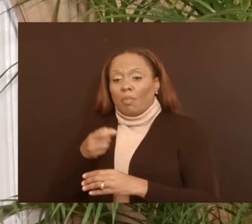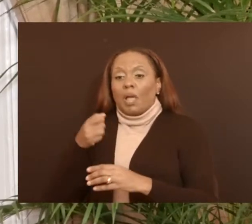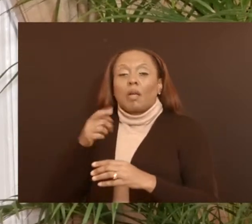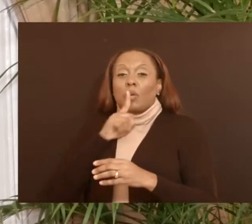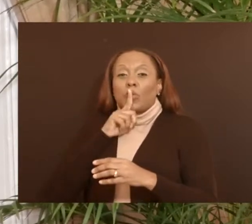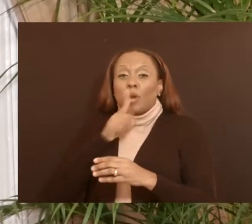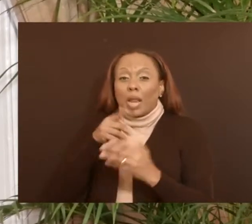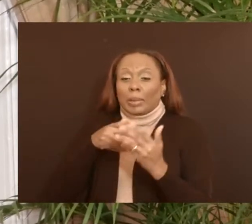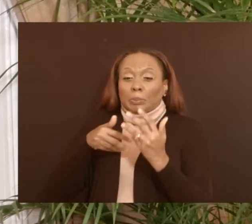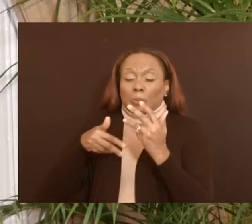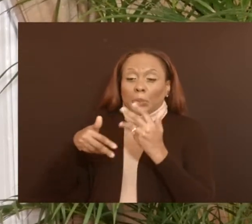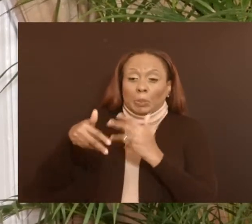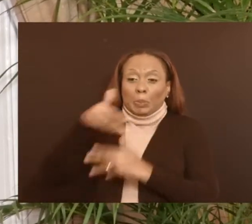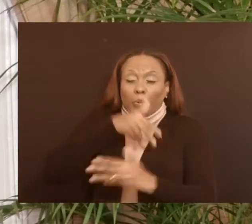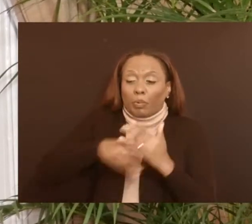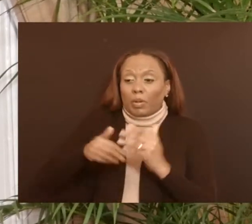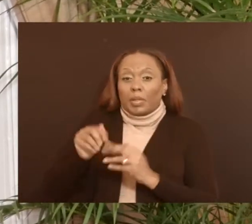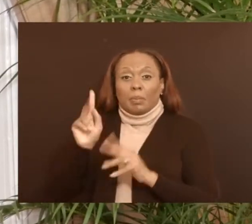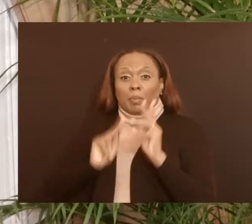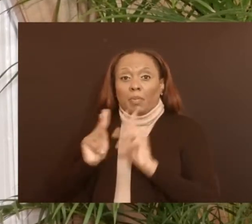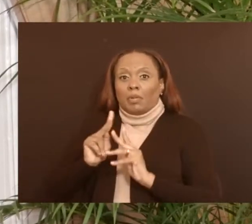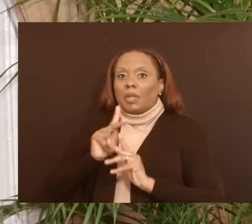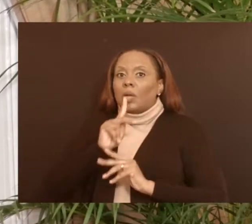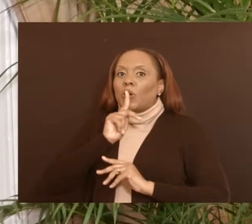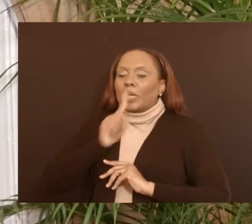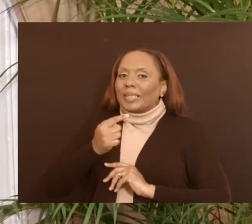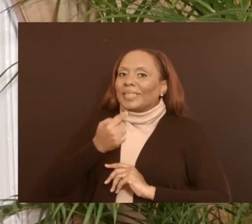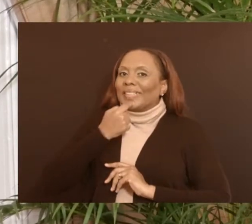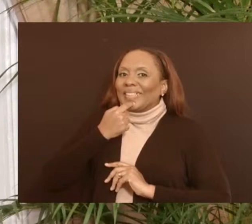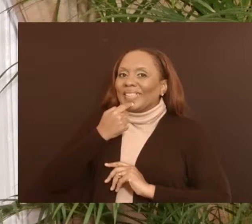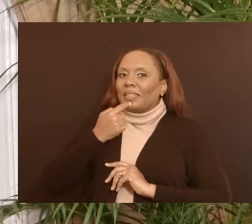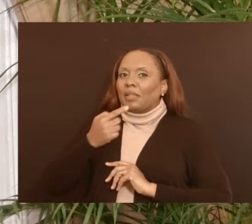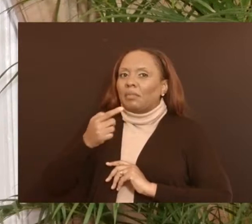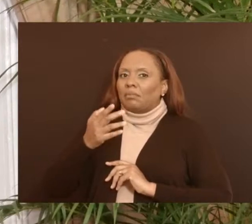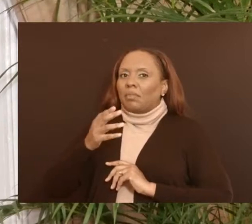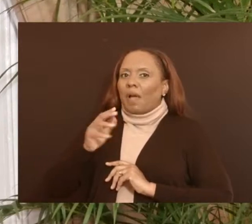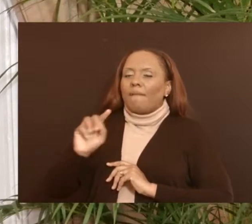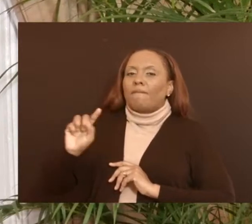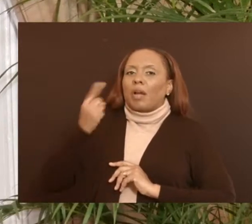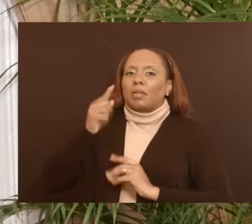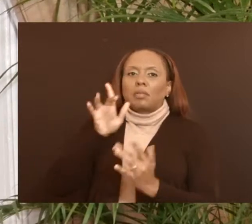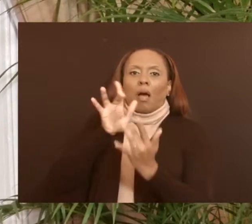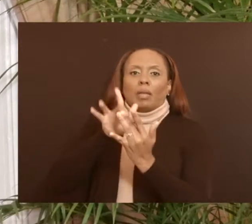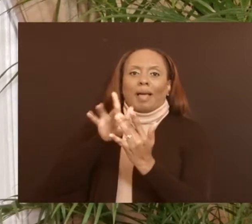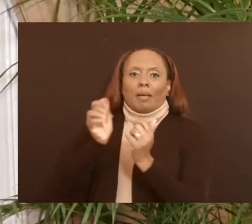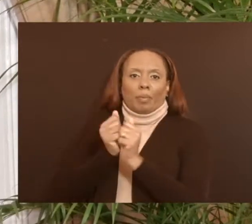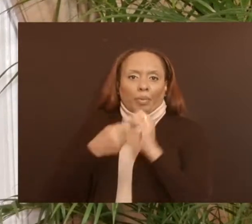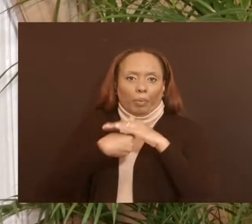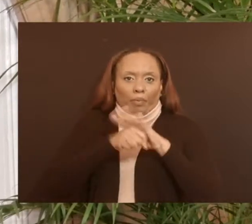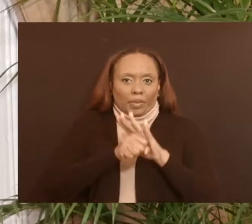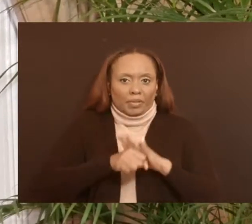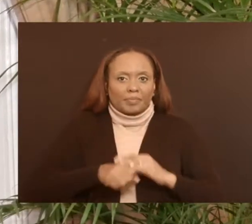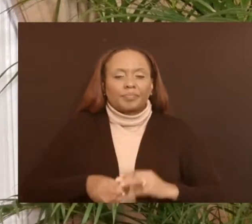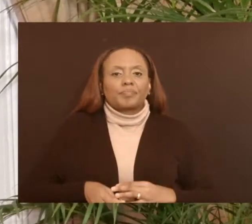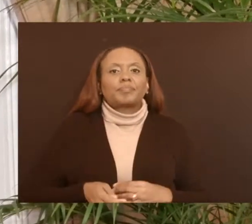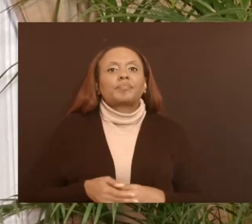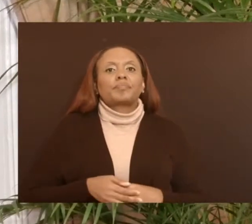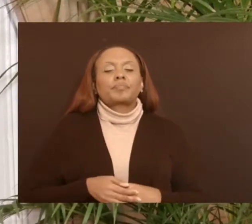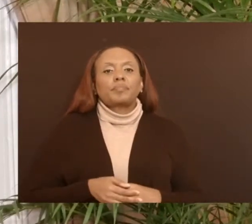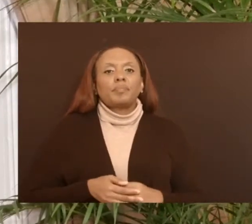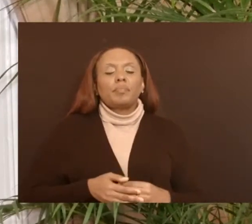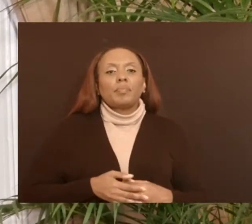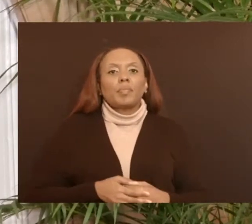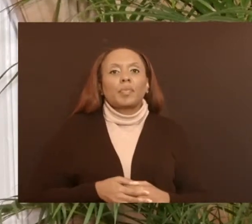can get out of this situation, but we need your help. The other major area I would like